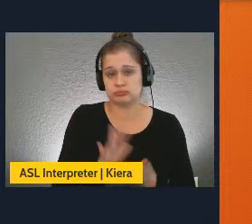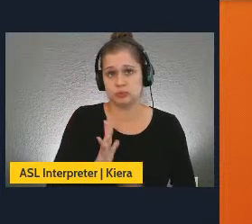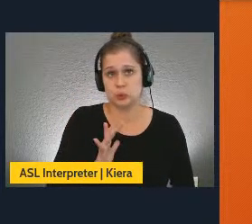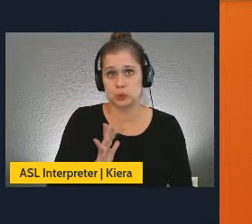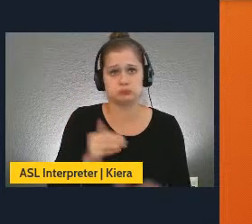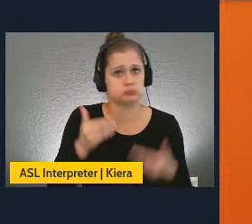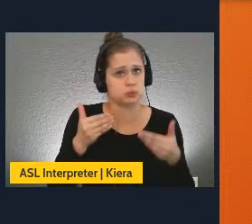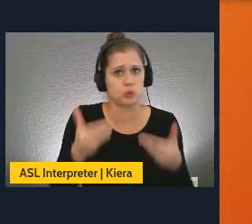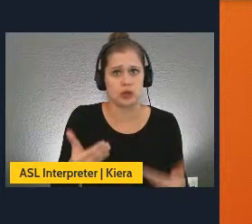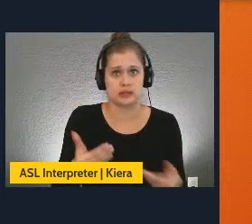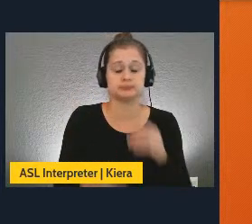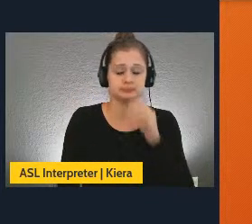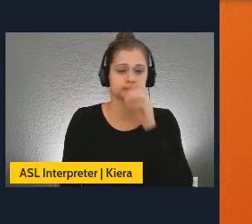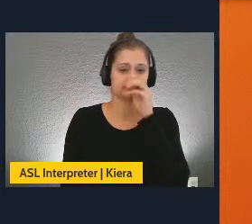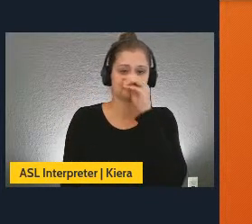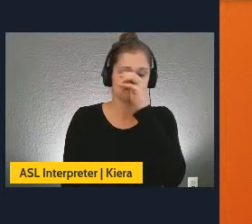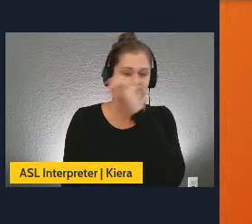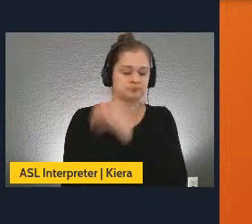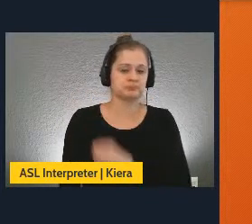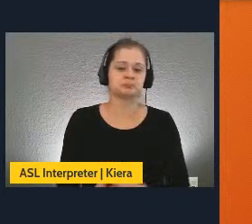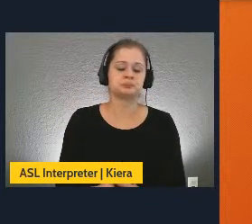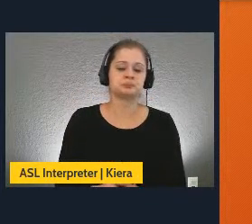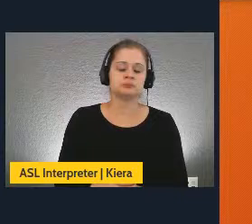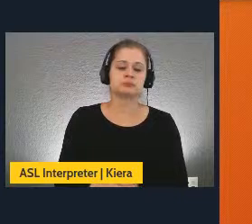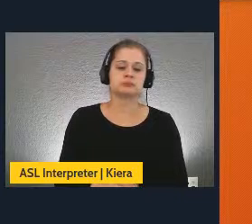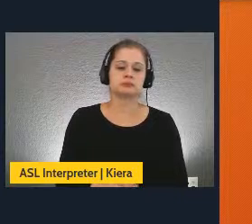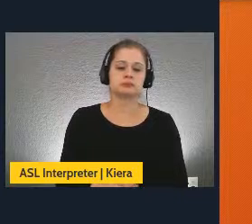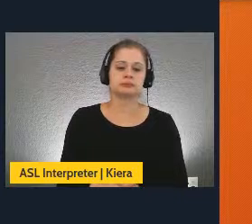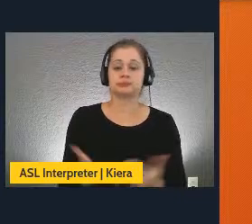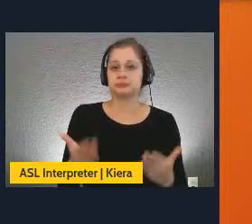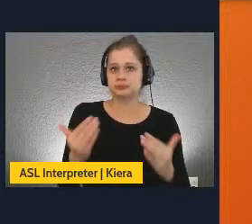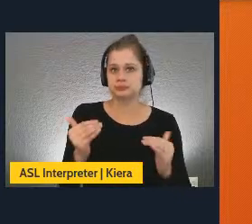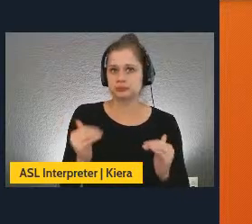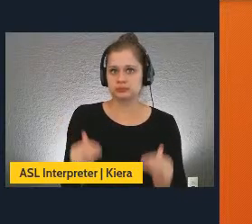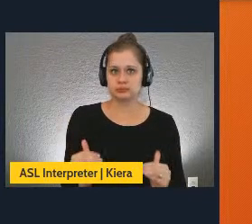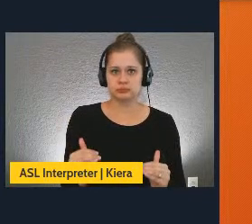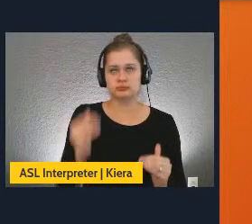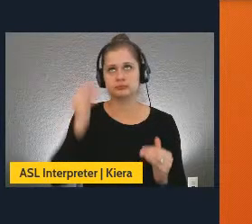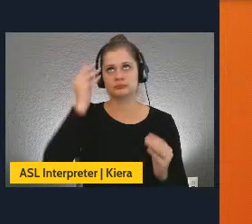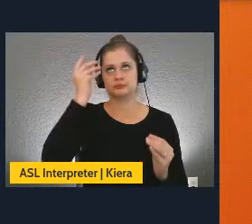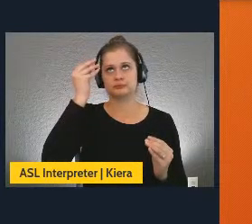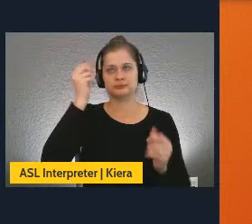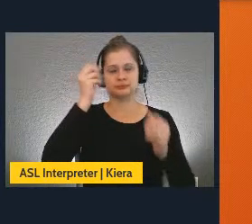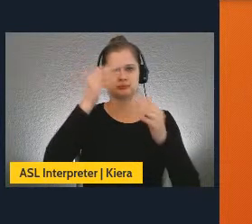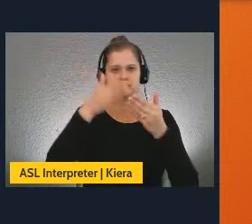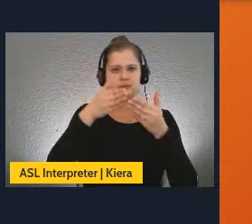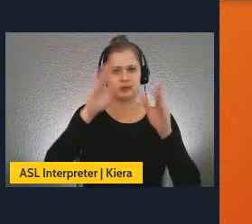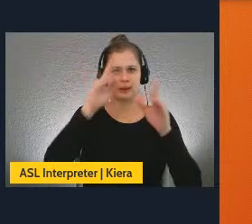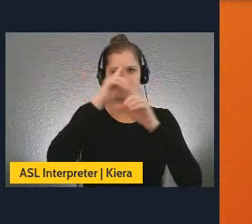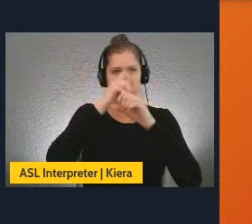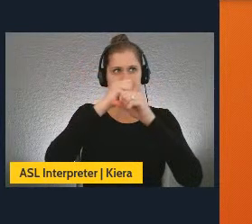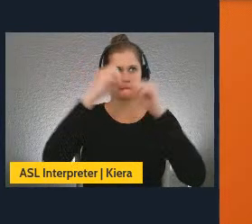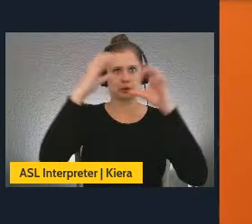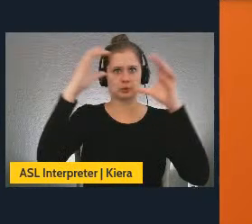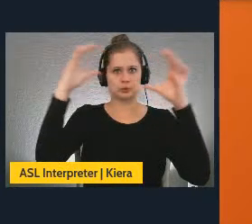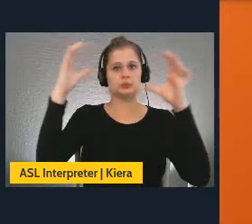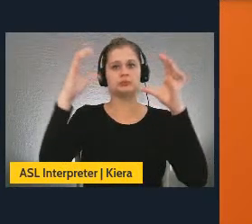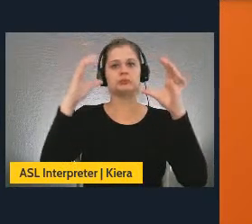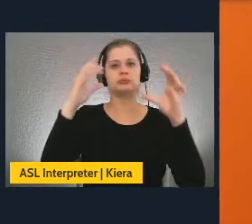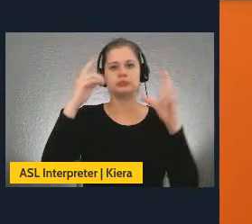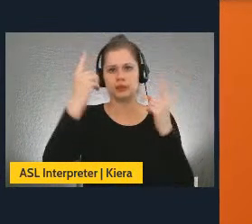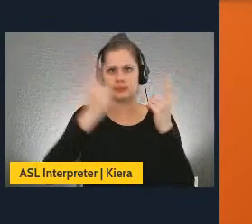for it. The next logical step was to think even bigger and think about publishing the